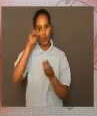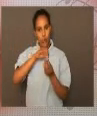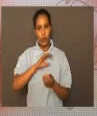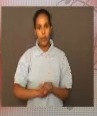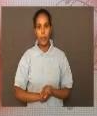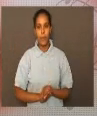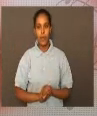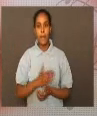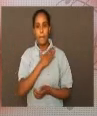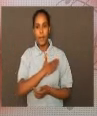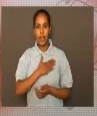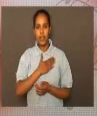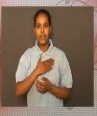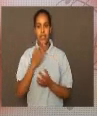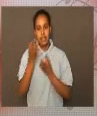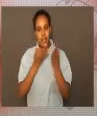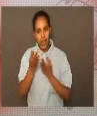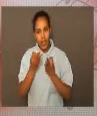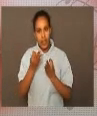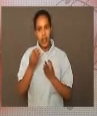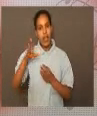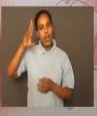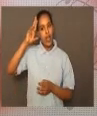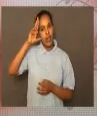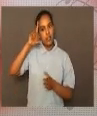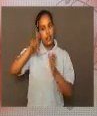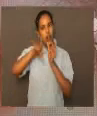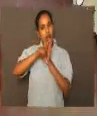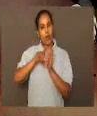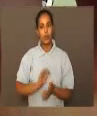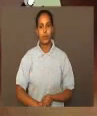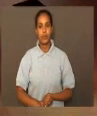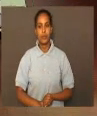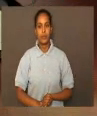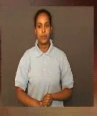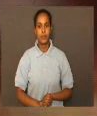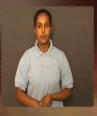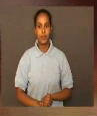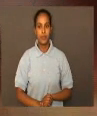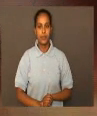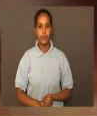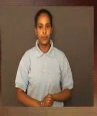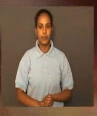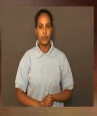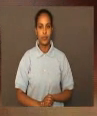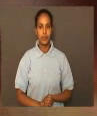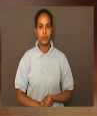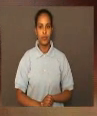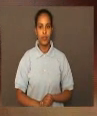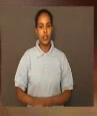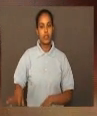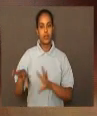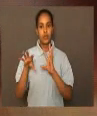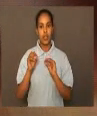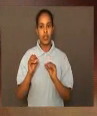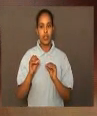Also, please state Henry's law.